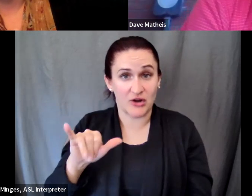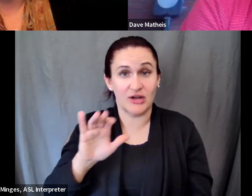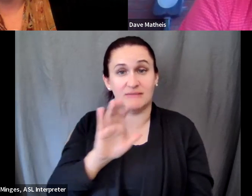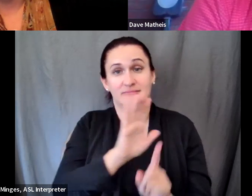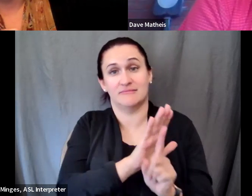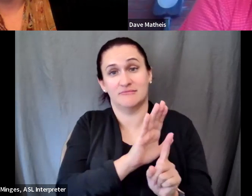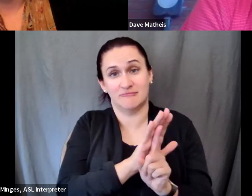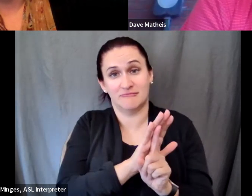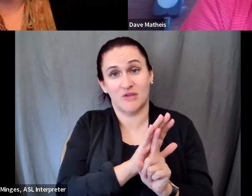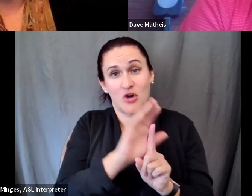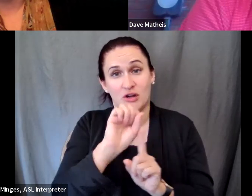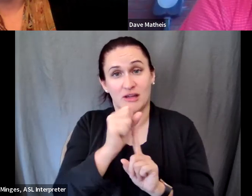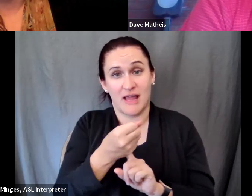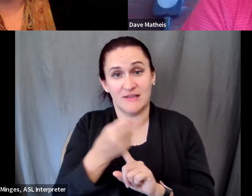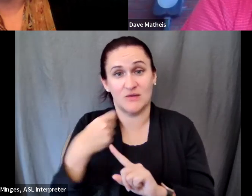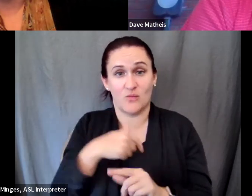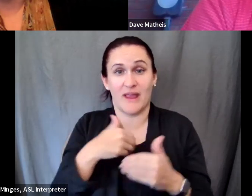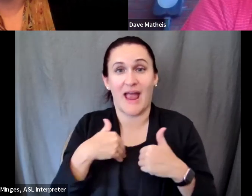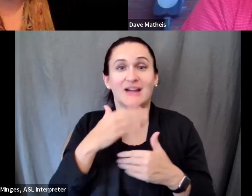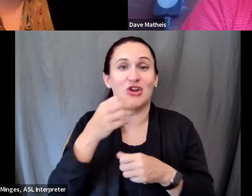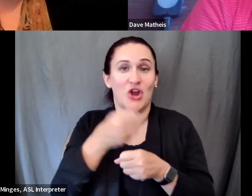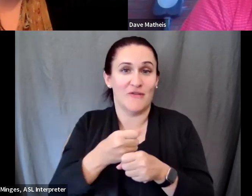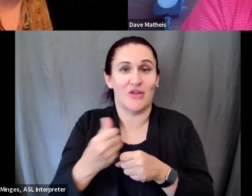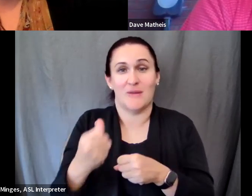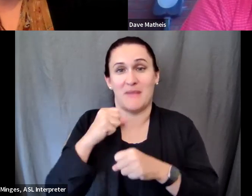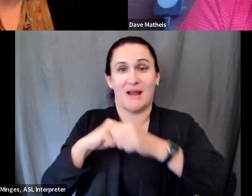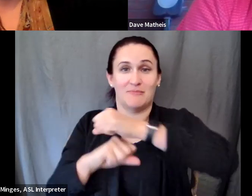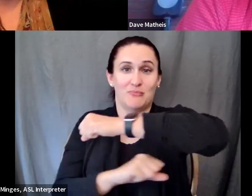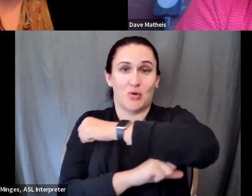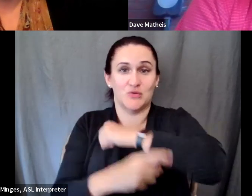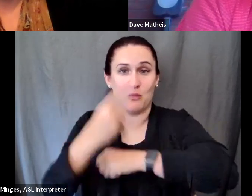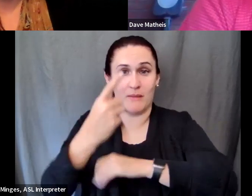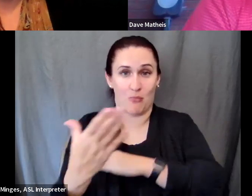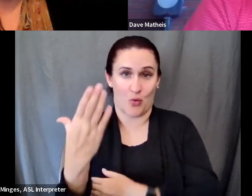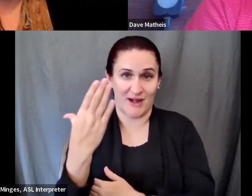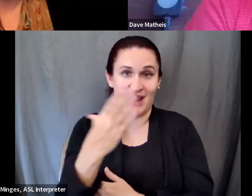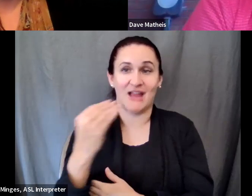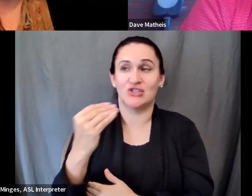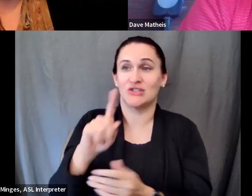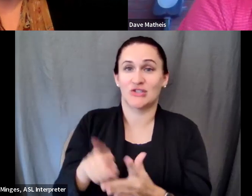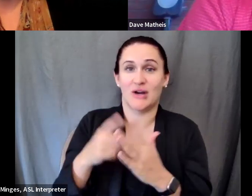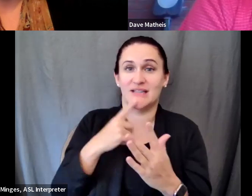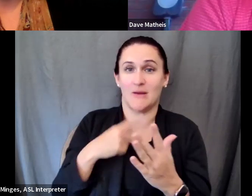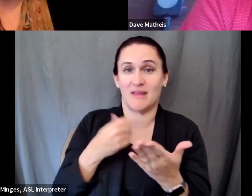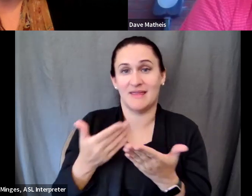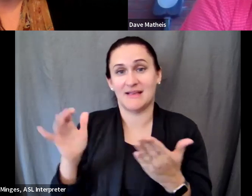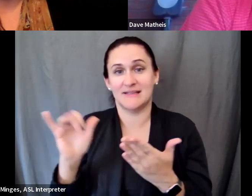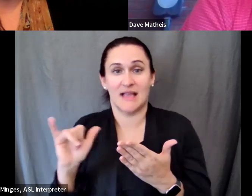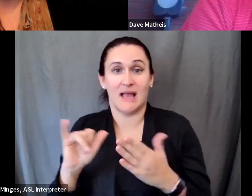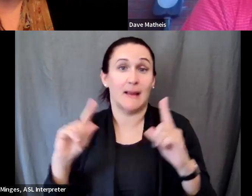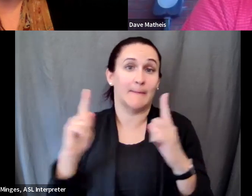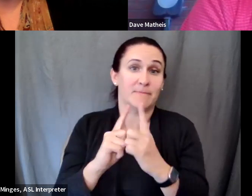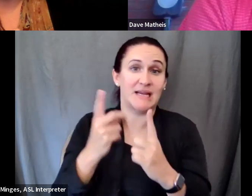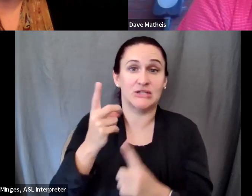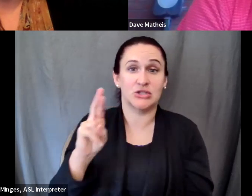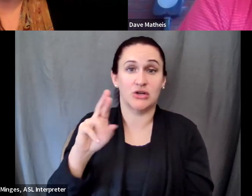we had coffee on her back porch one morning, and she started telling me things like meeting Dr.